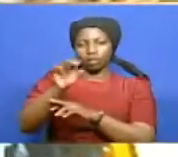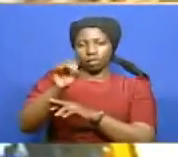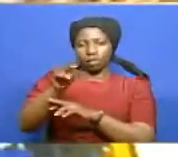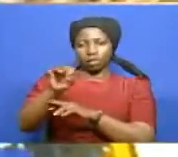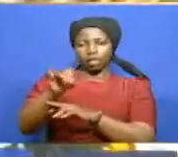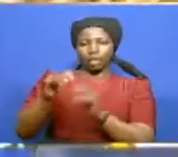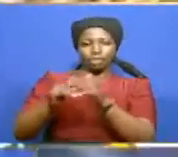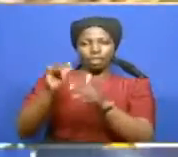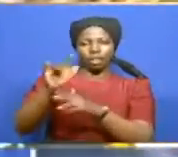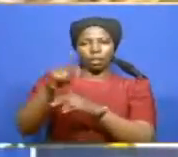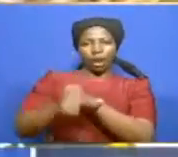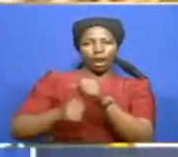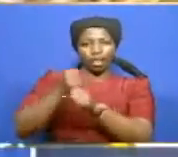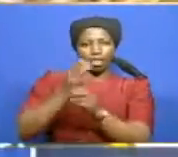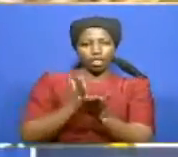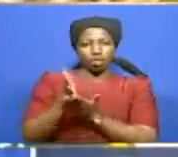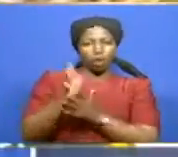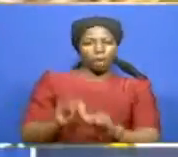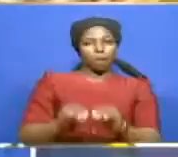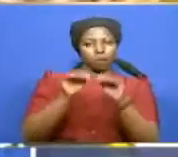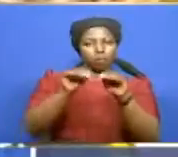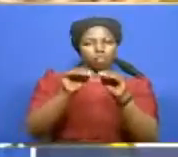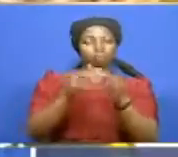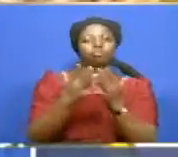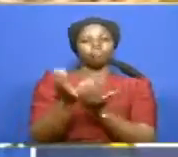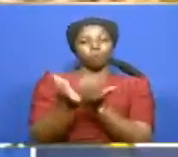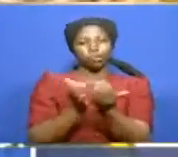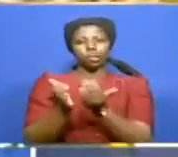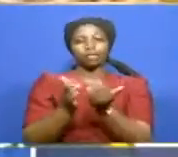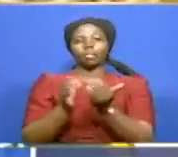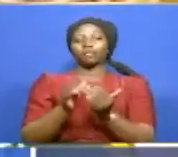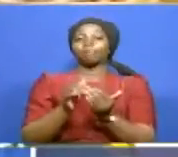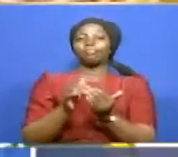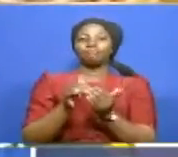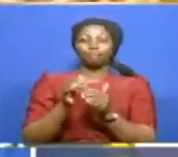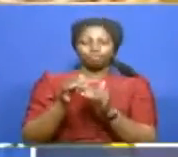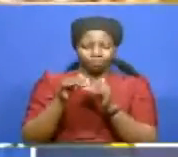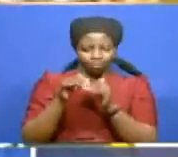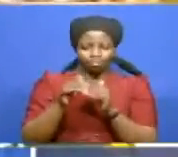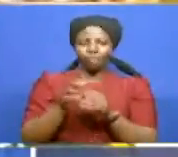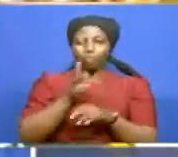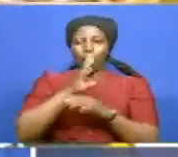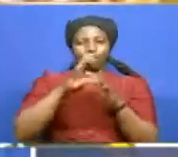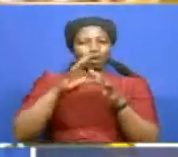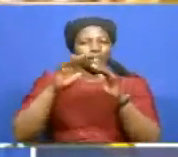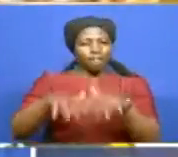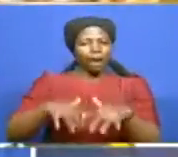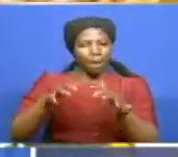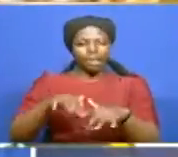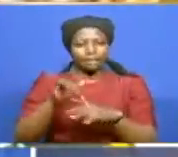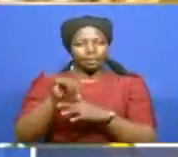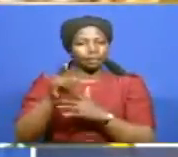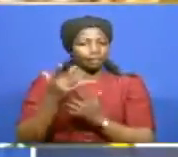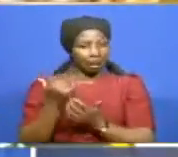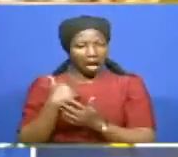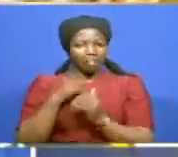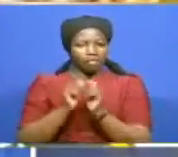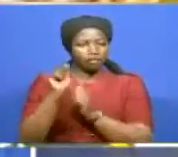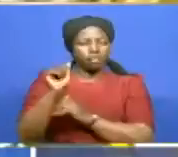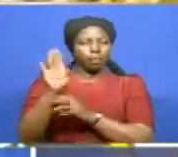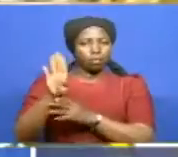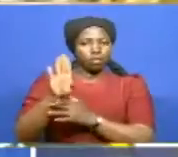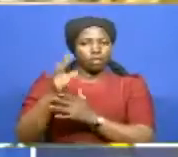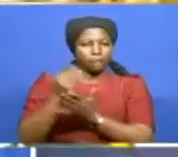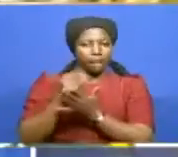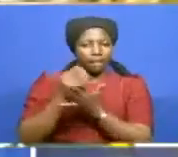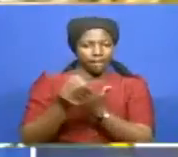through promotion of commercialized aquaculture. The venture is powered by 15 billion shilling financial support from the